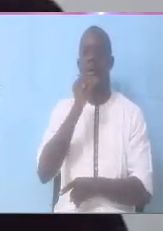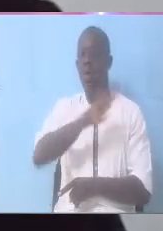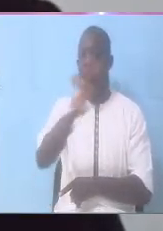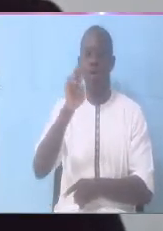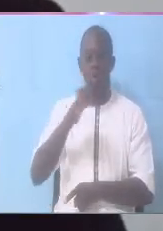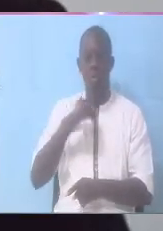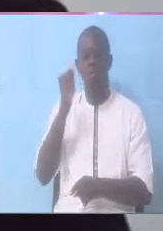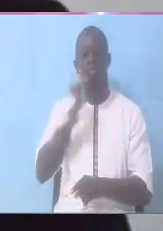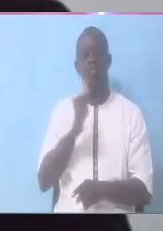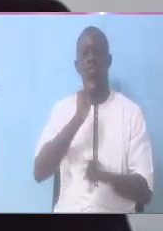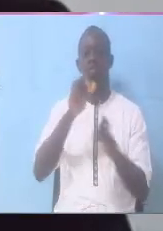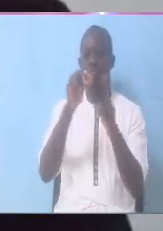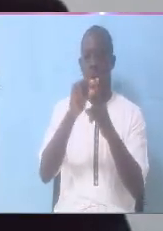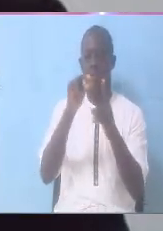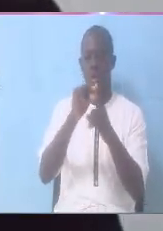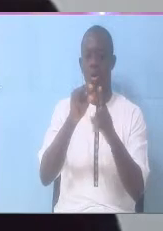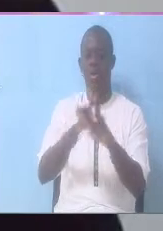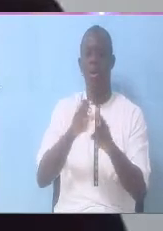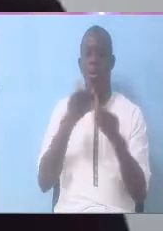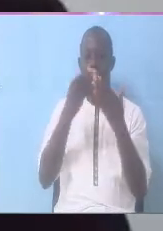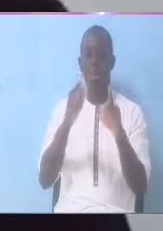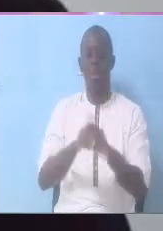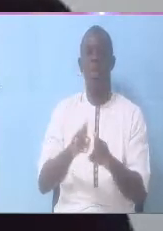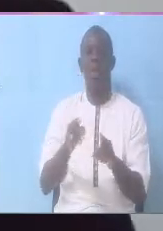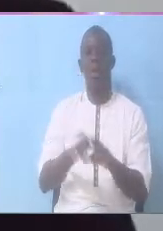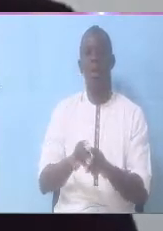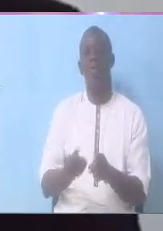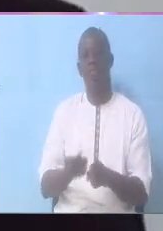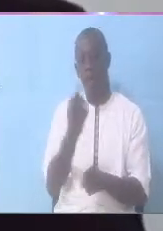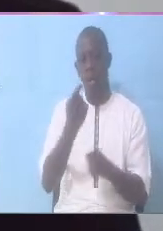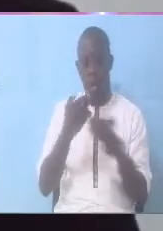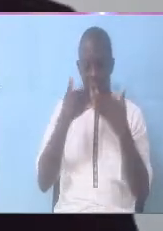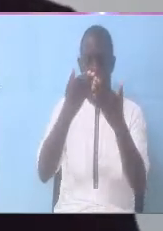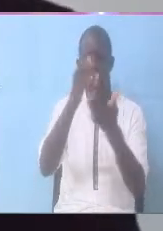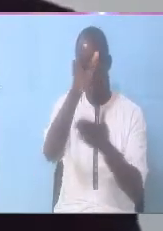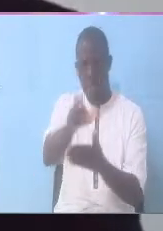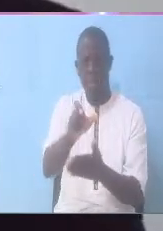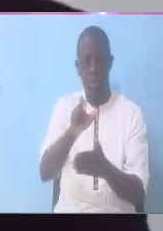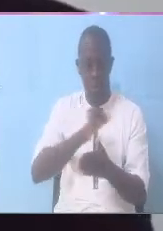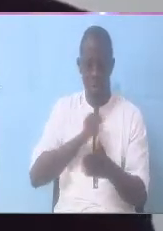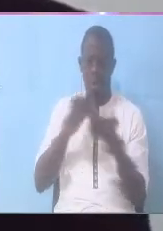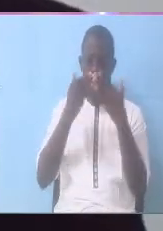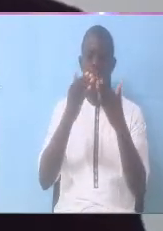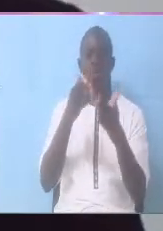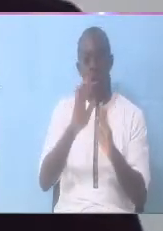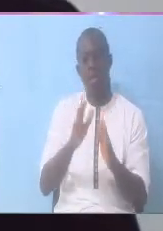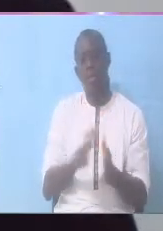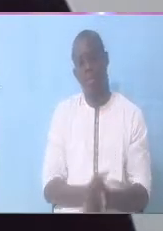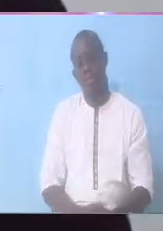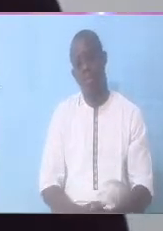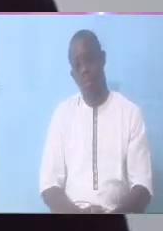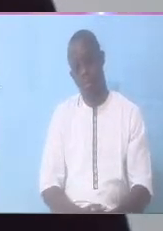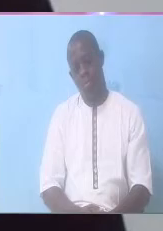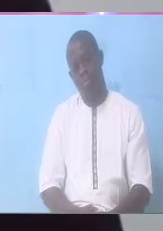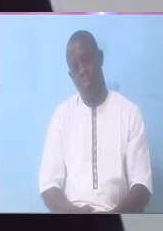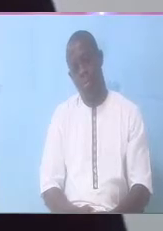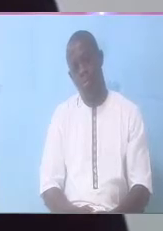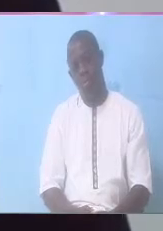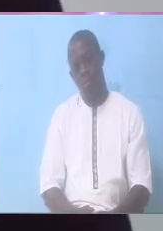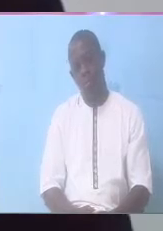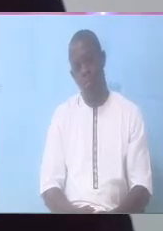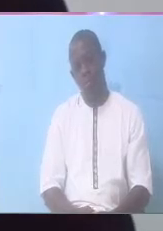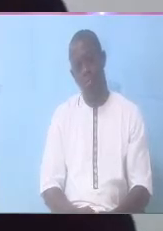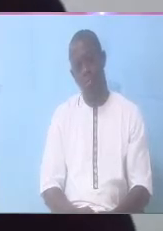kumakao memfaya wale mnyintiko kaya fote nyame kaya afai nko nga doko nyinkele nga bang ay kumaja wale fanfa ba